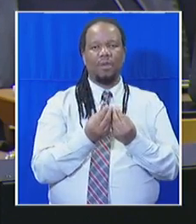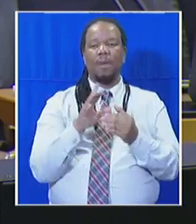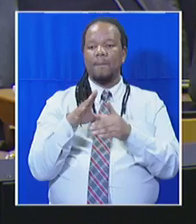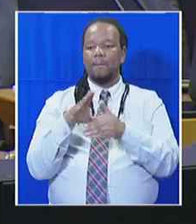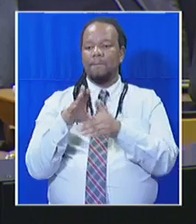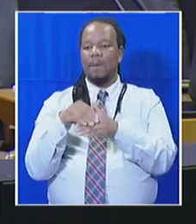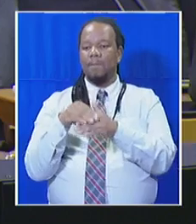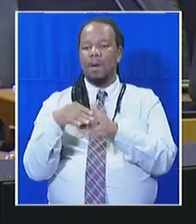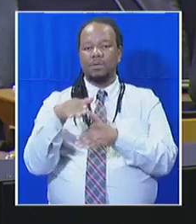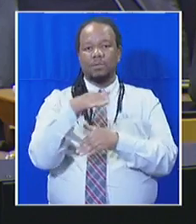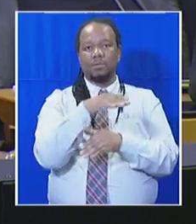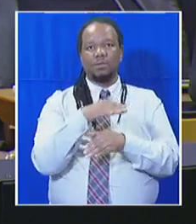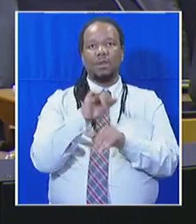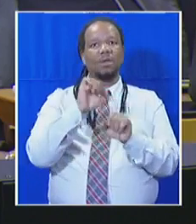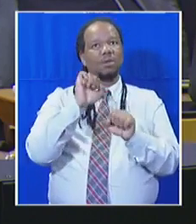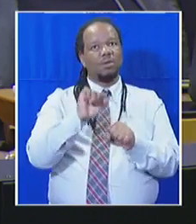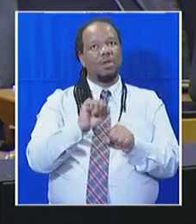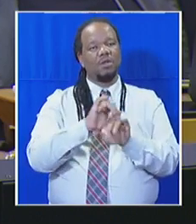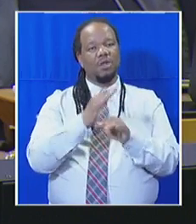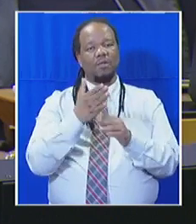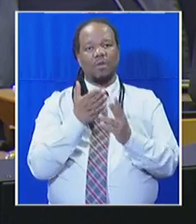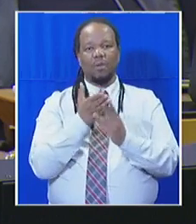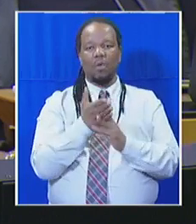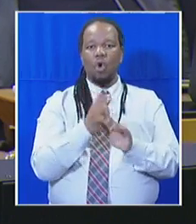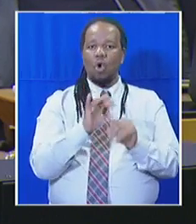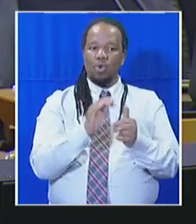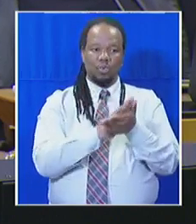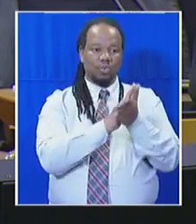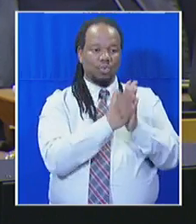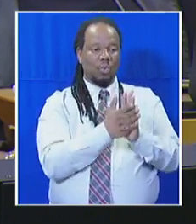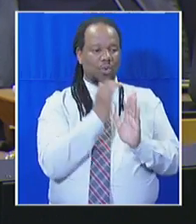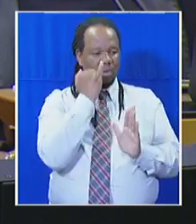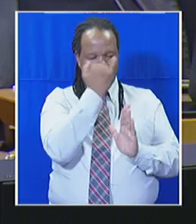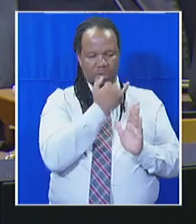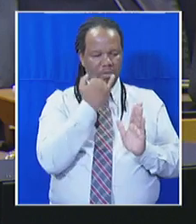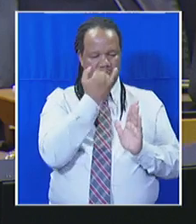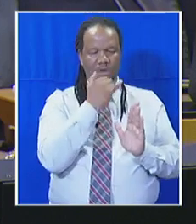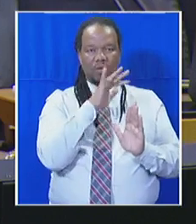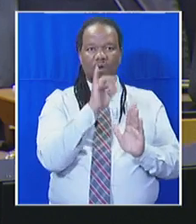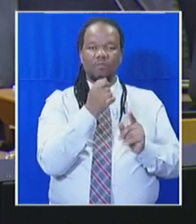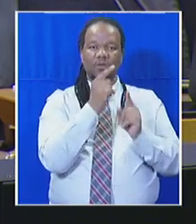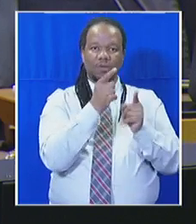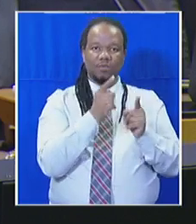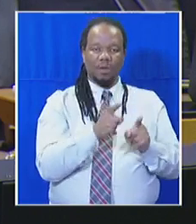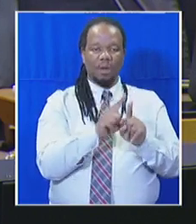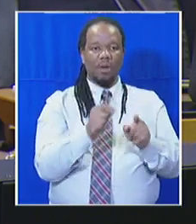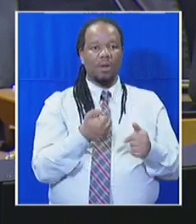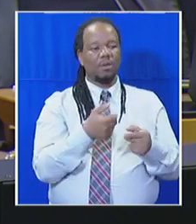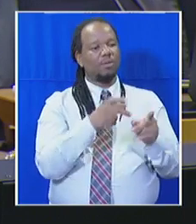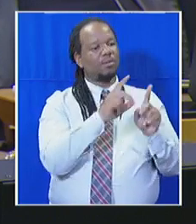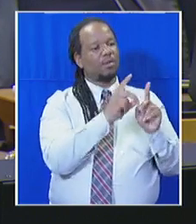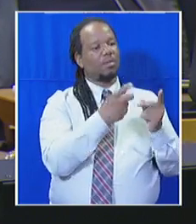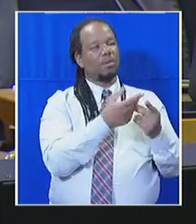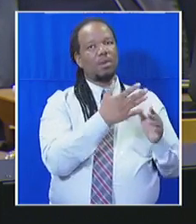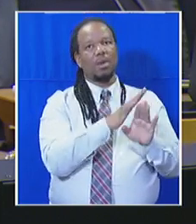may cause disruption, that may tarnish the image of the profession, as a ministry and as a Department of Basic Education, we do not